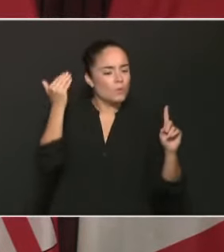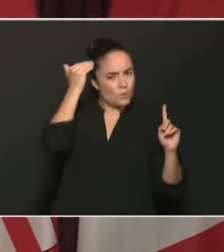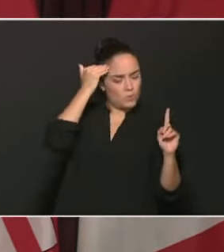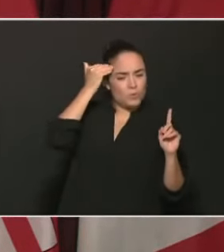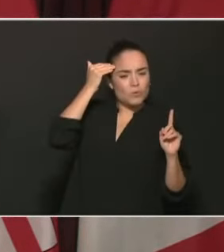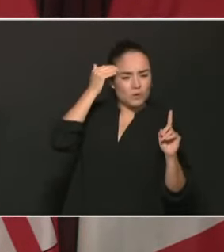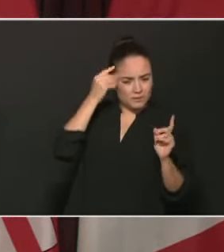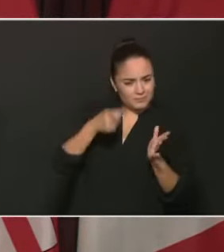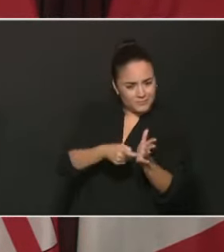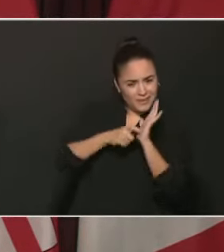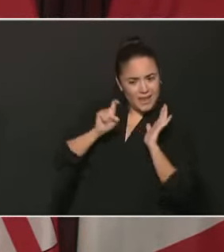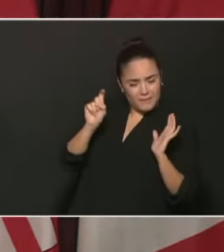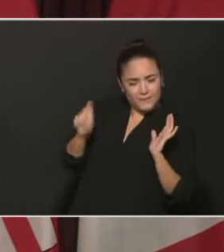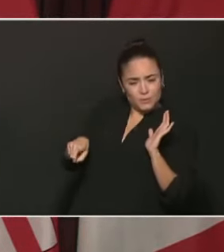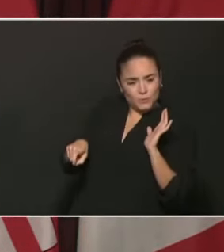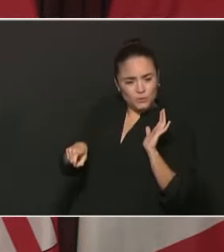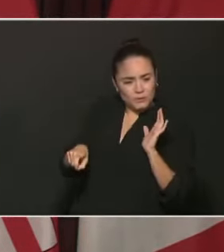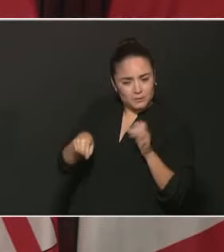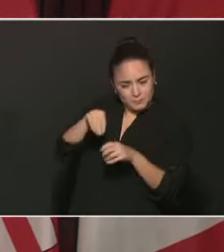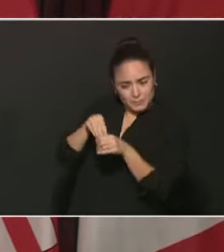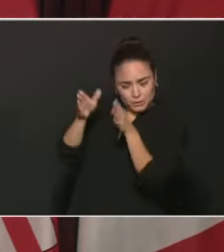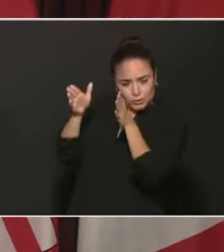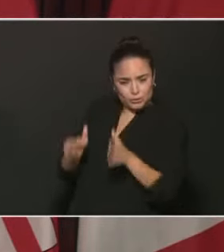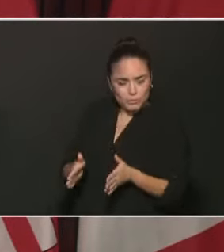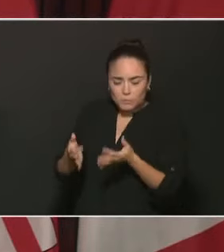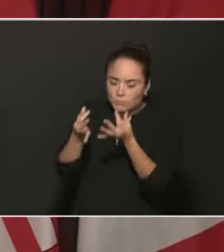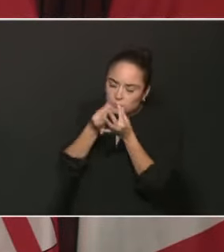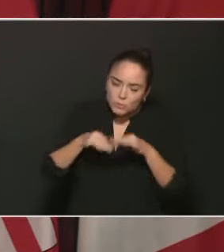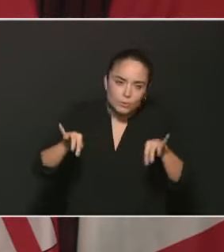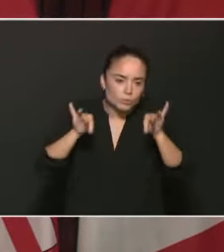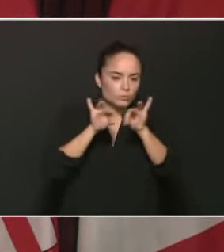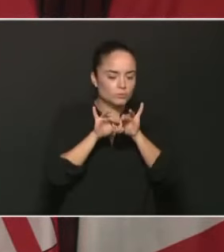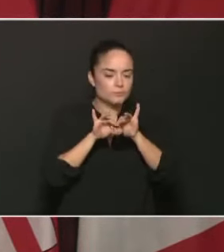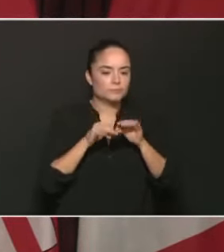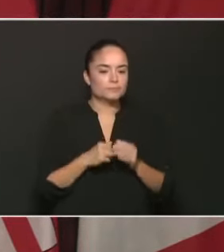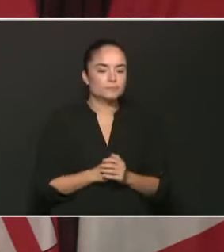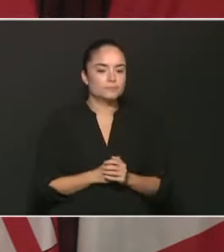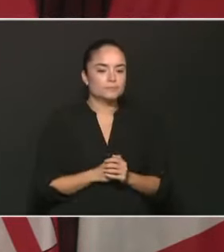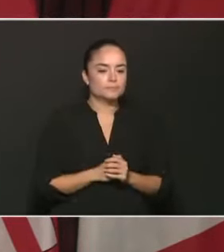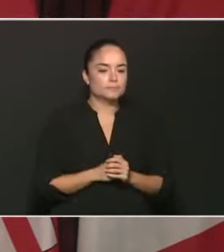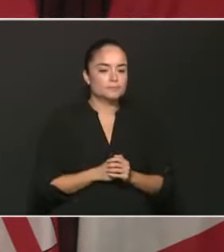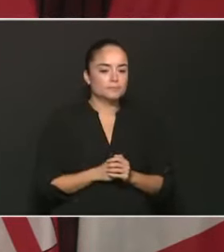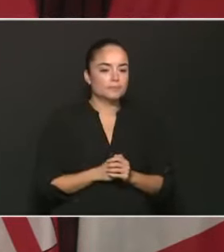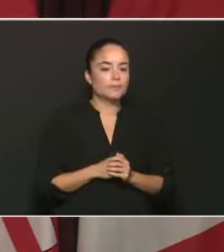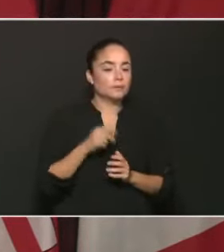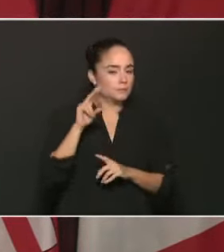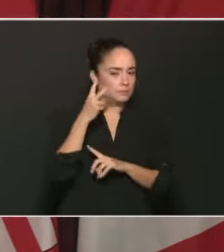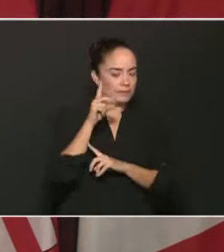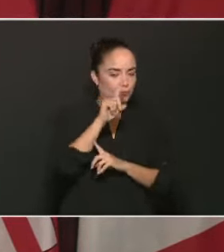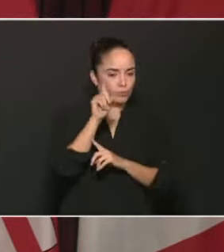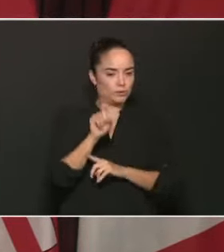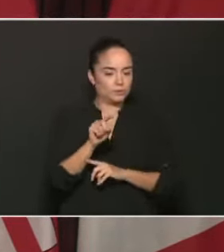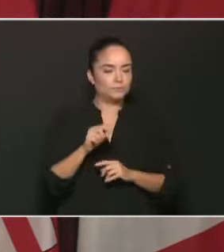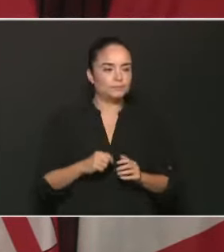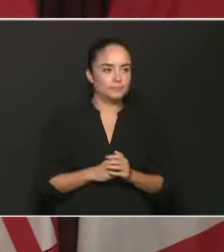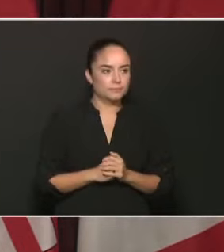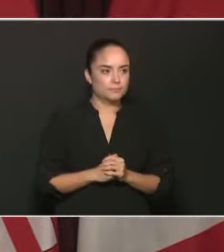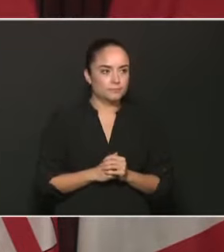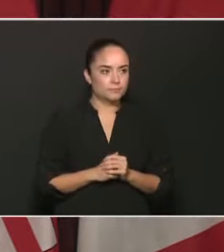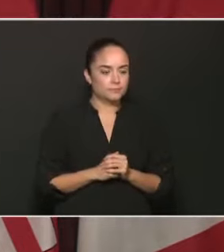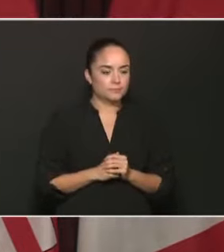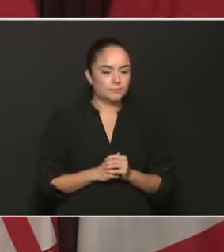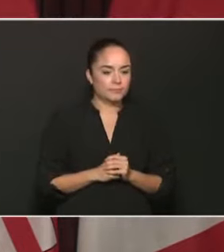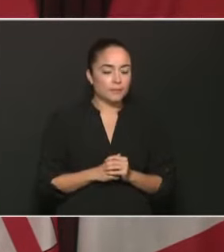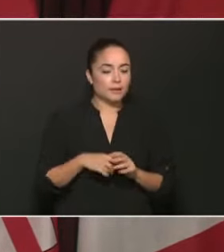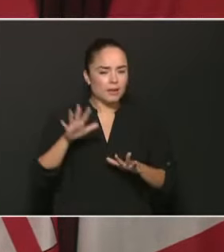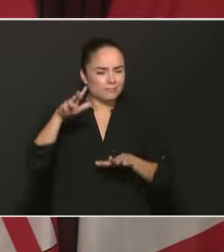see patients directly is so important. Follow up, and this is the last question. Thanks, yeah. And just going back to some of the questions